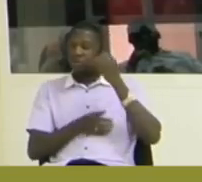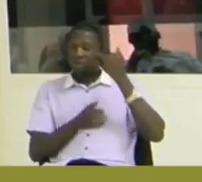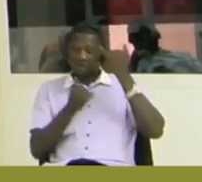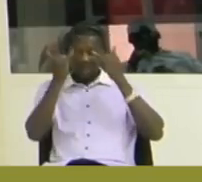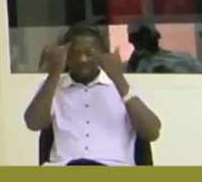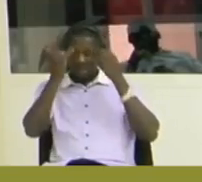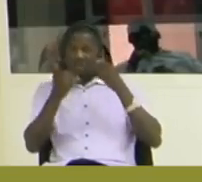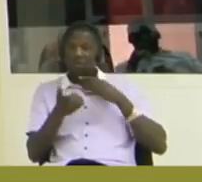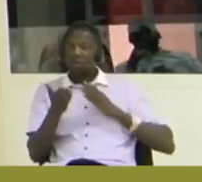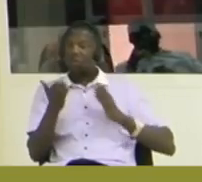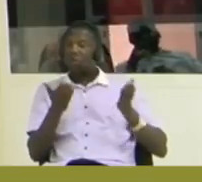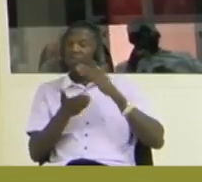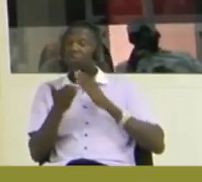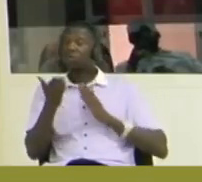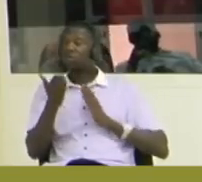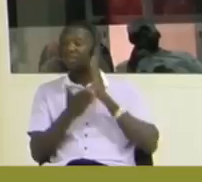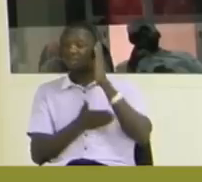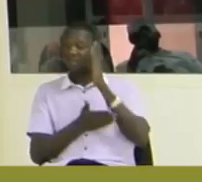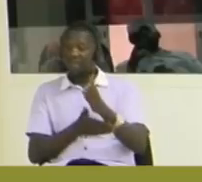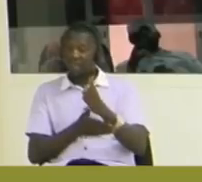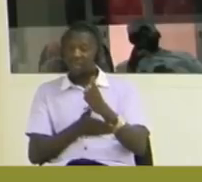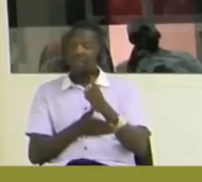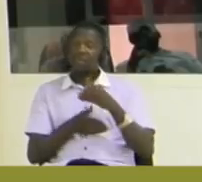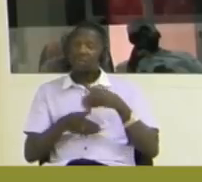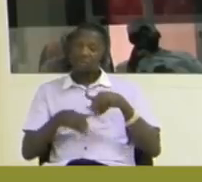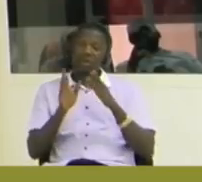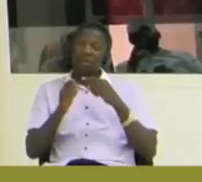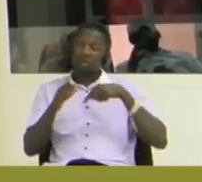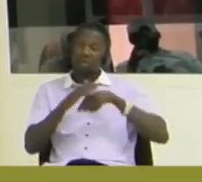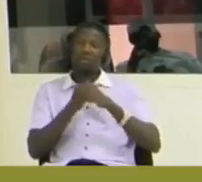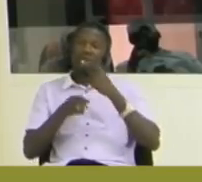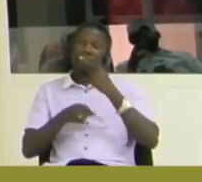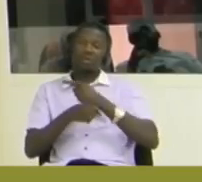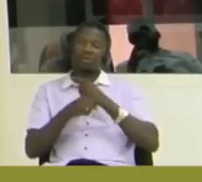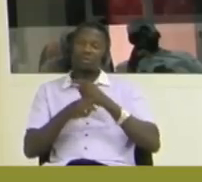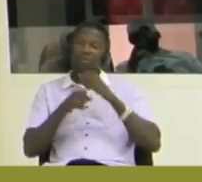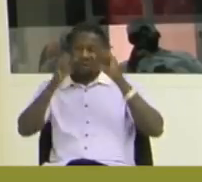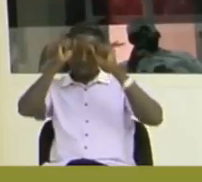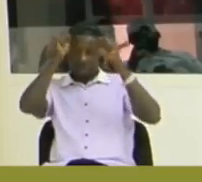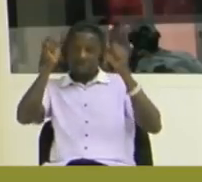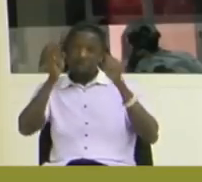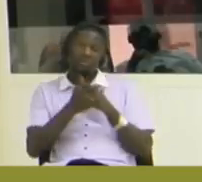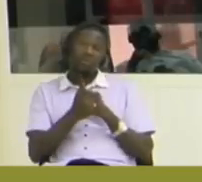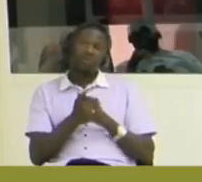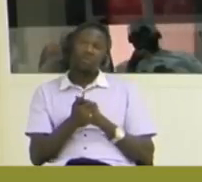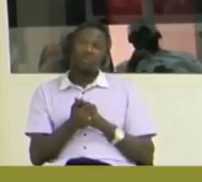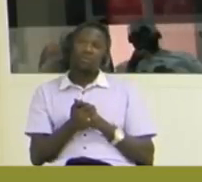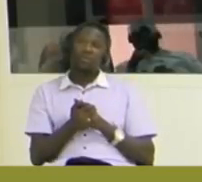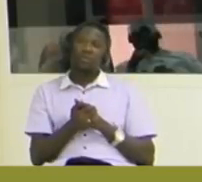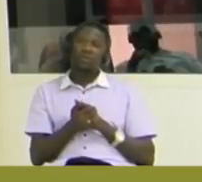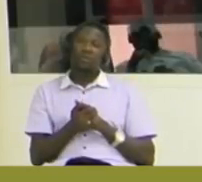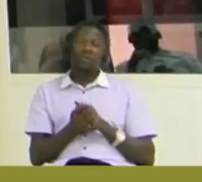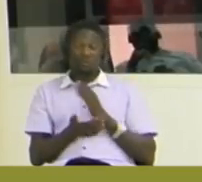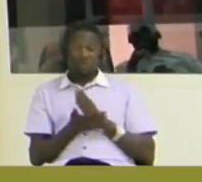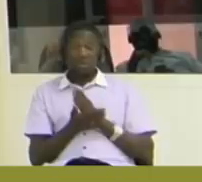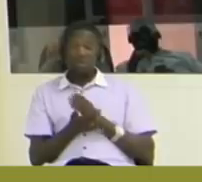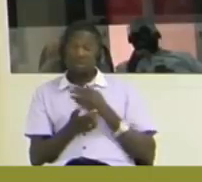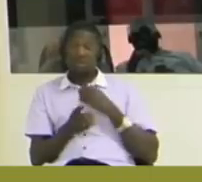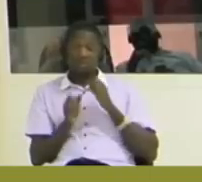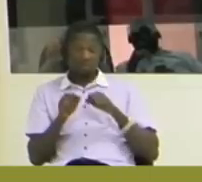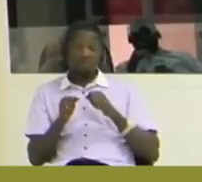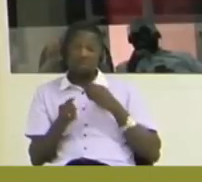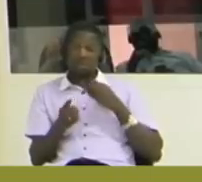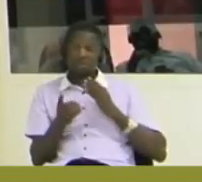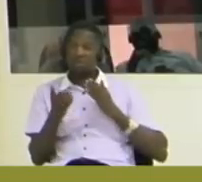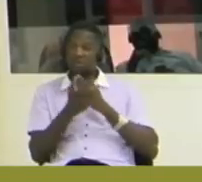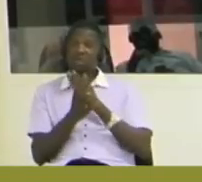right channel to the Gambia government. Well, it could have still come through the right channel to the Gambia government